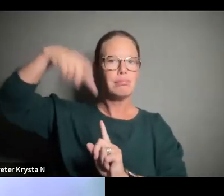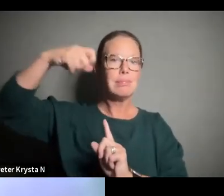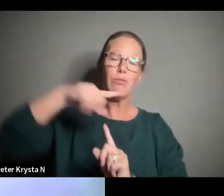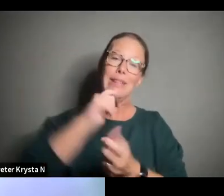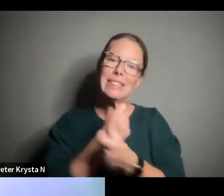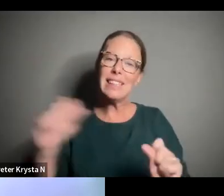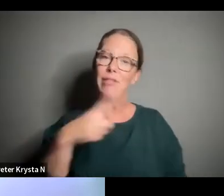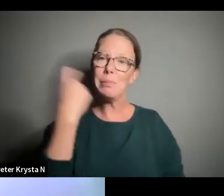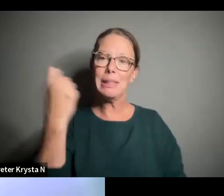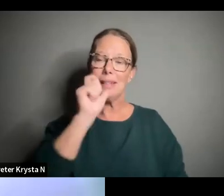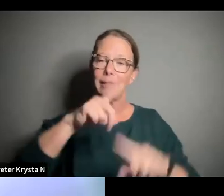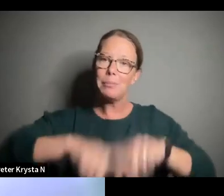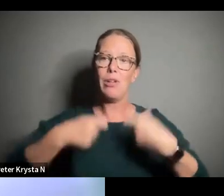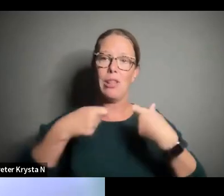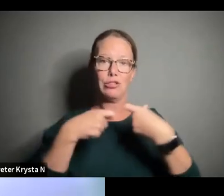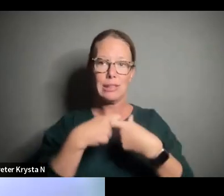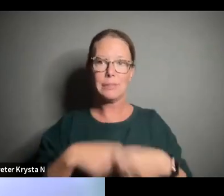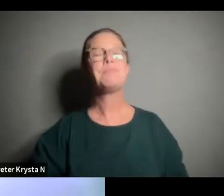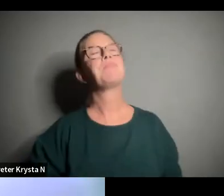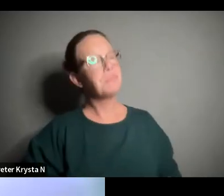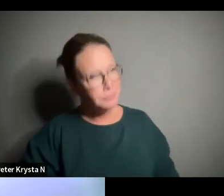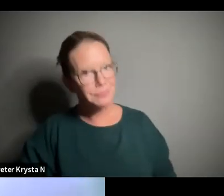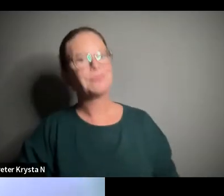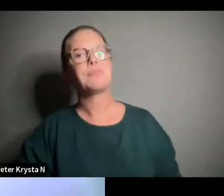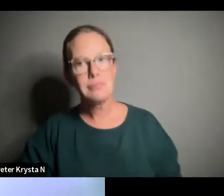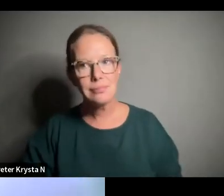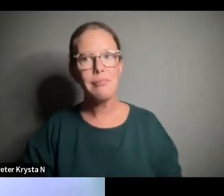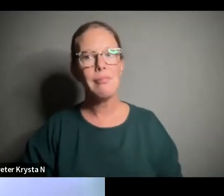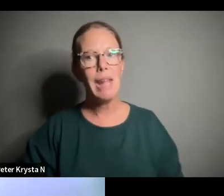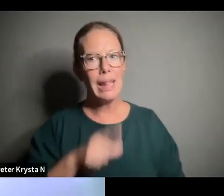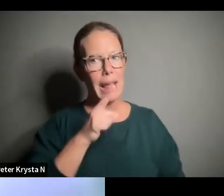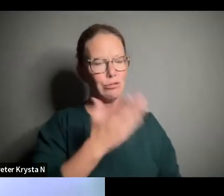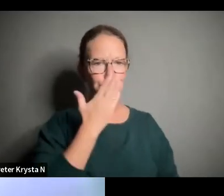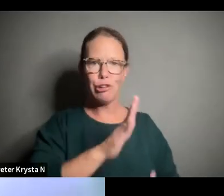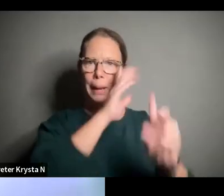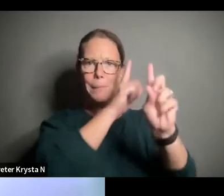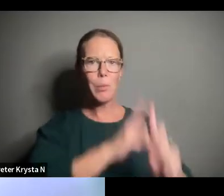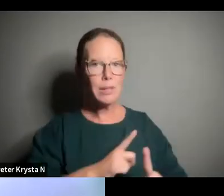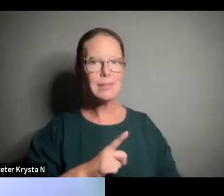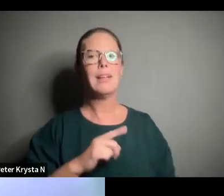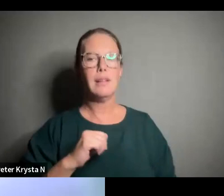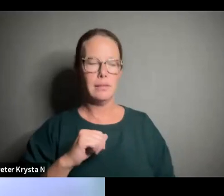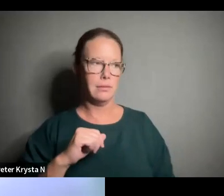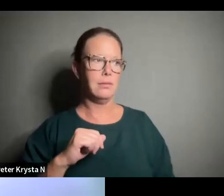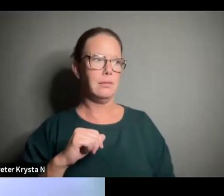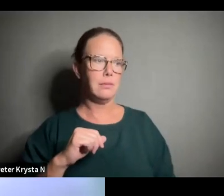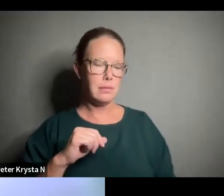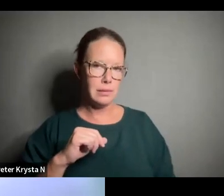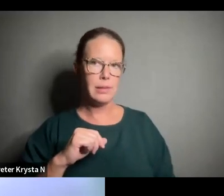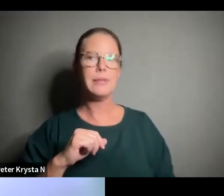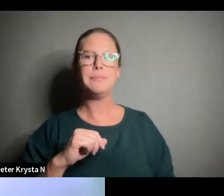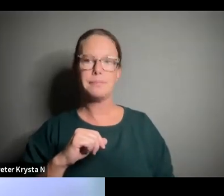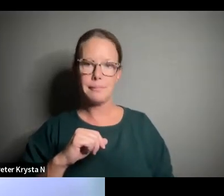needs. Well, that's you brought up several marvelous points there. And so I think for all